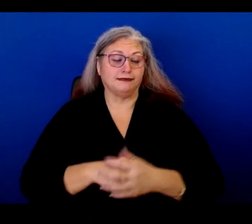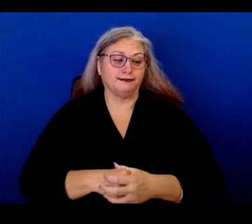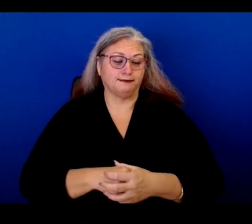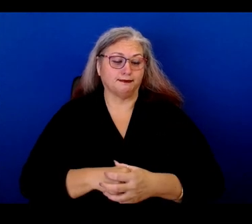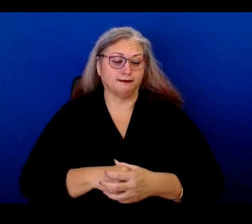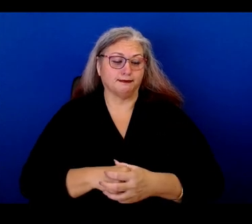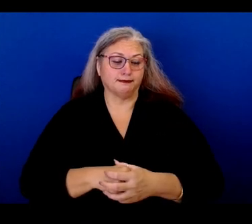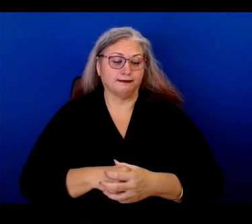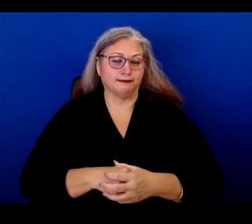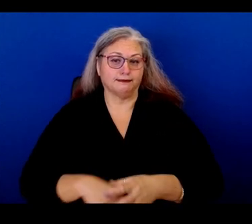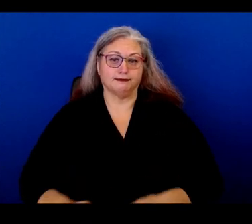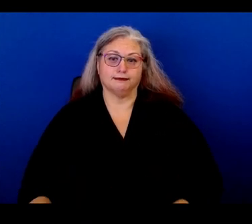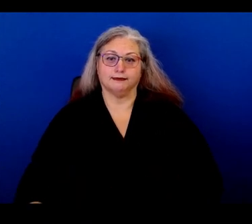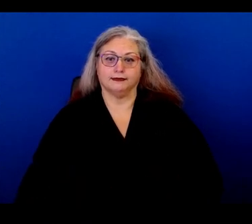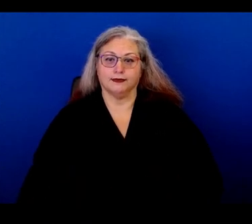that